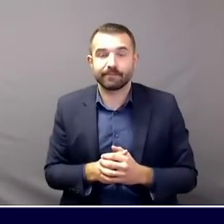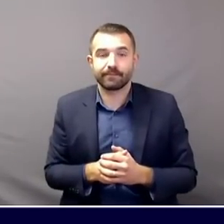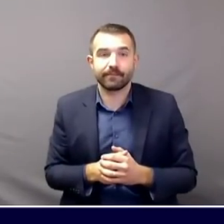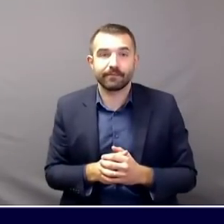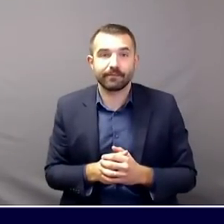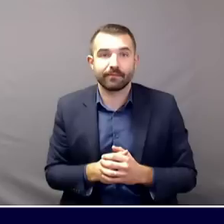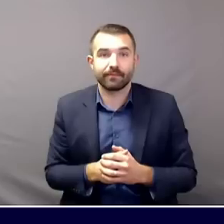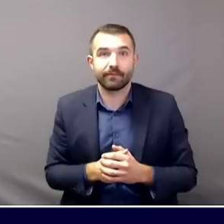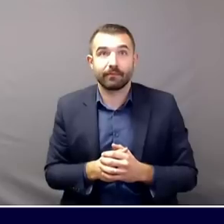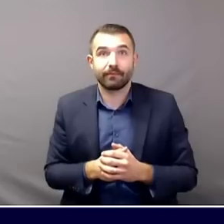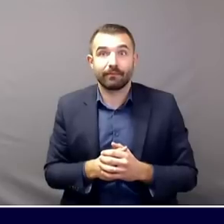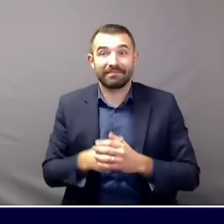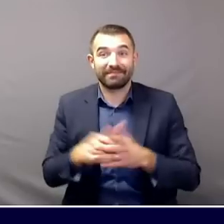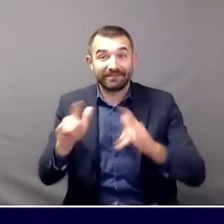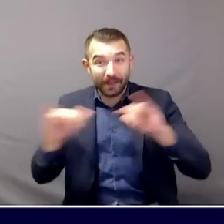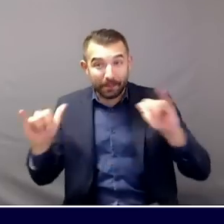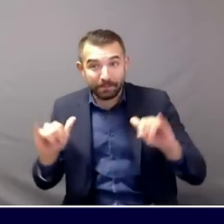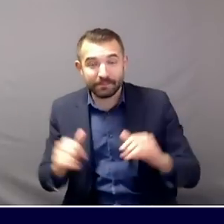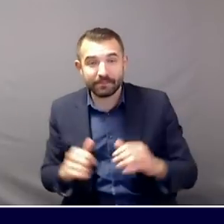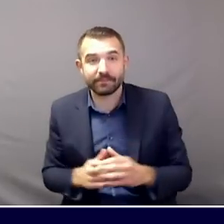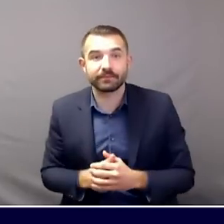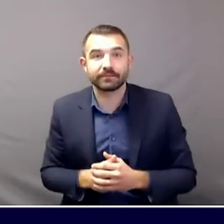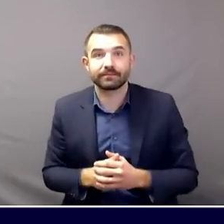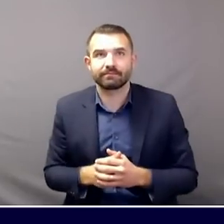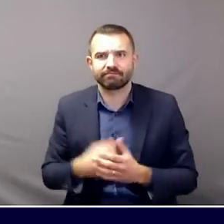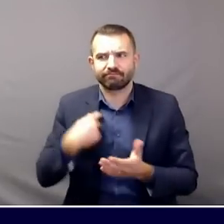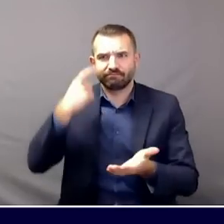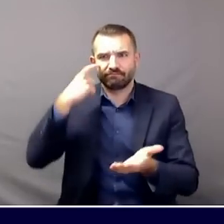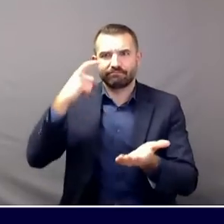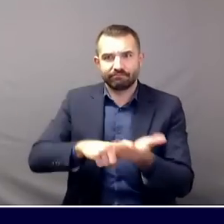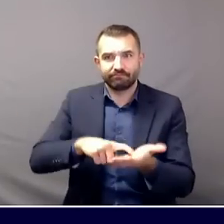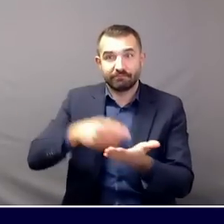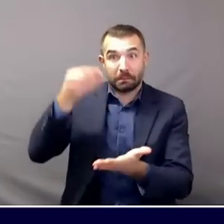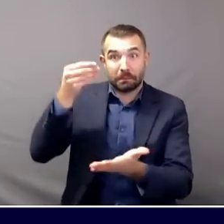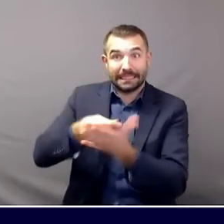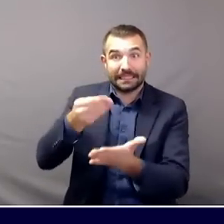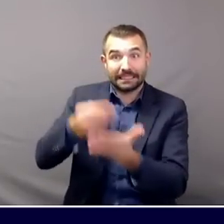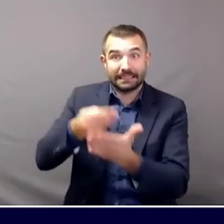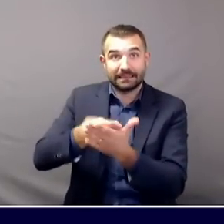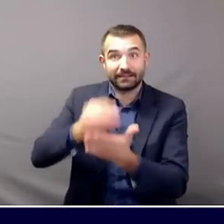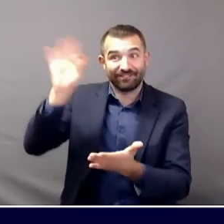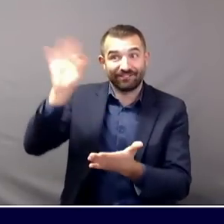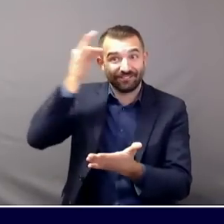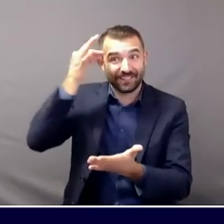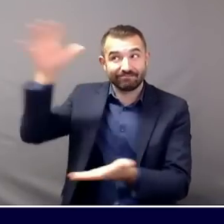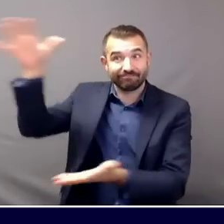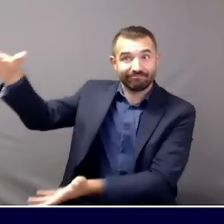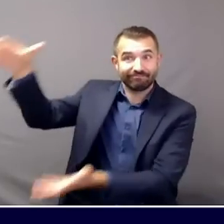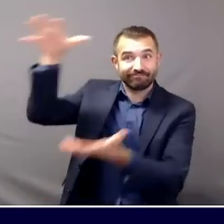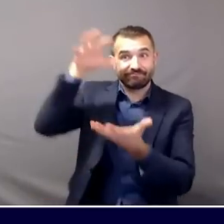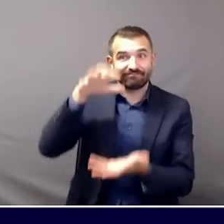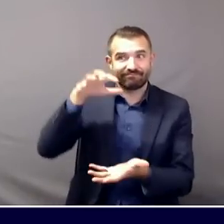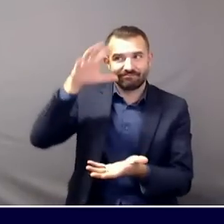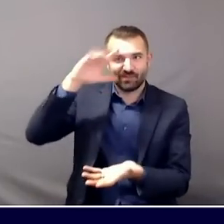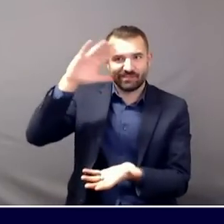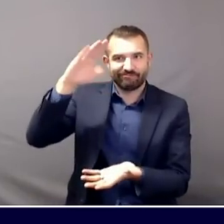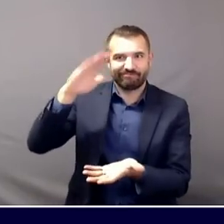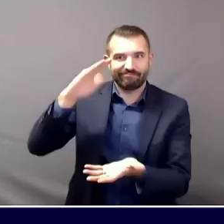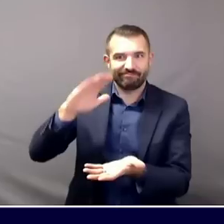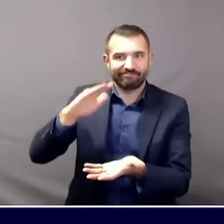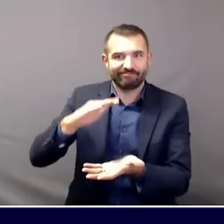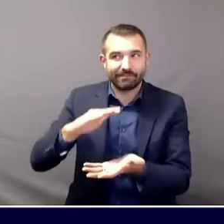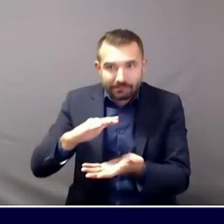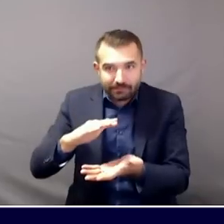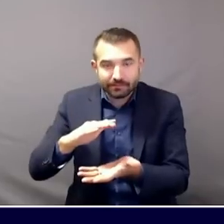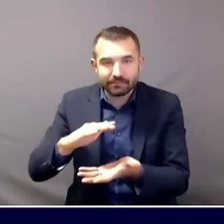time, badly needed financial support is dwindling from the federal government. Unemployment benefits are expiring, and Congress